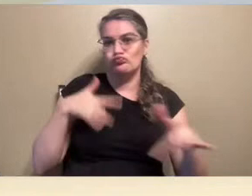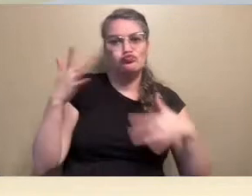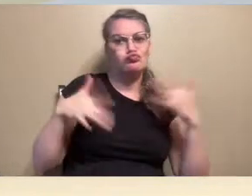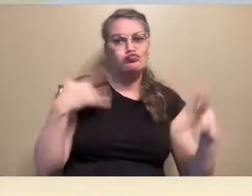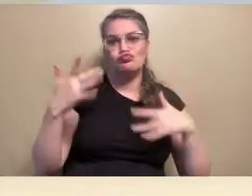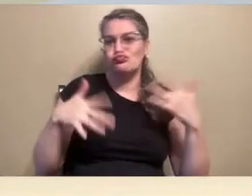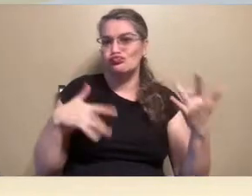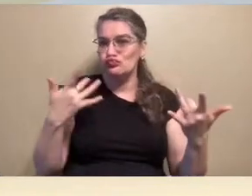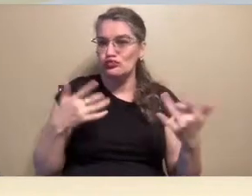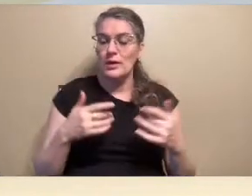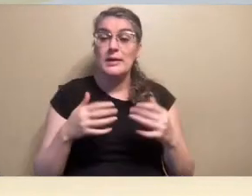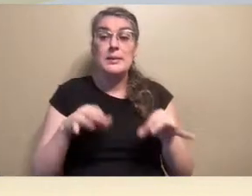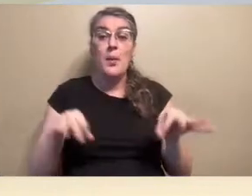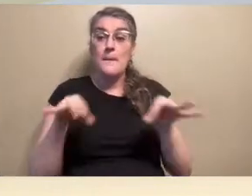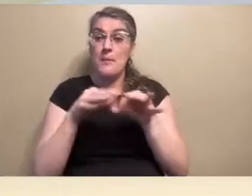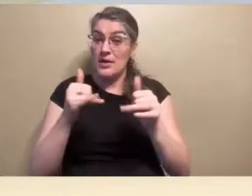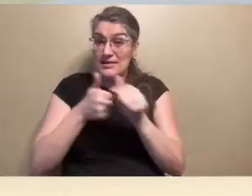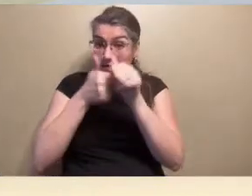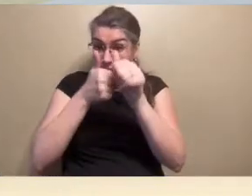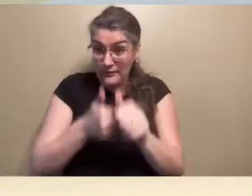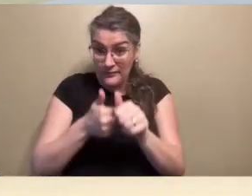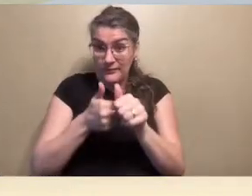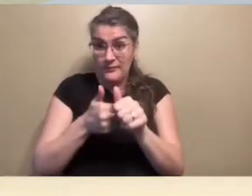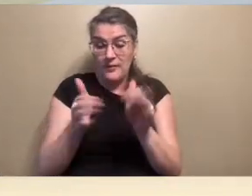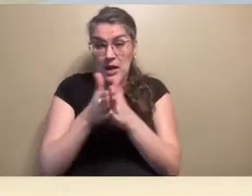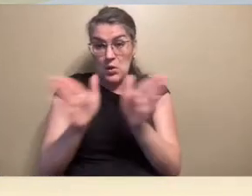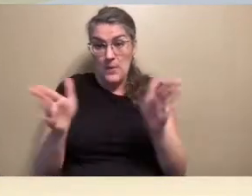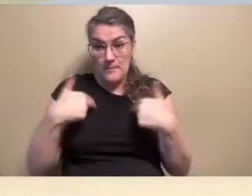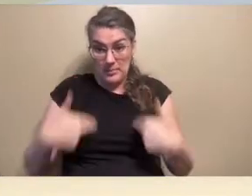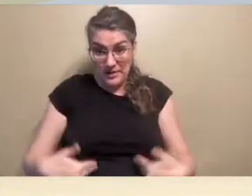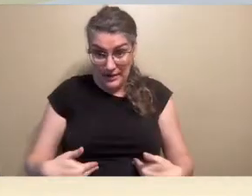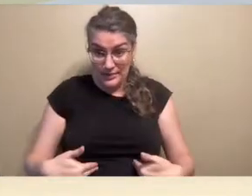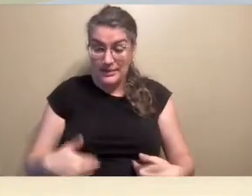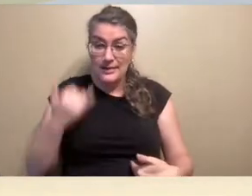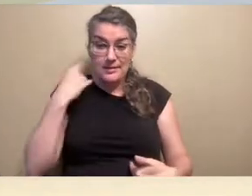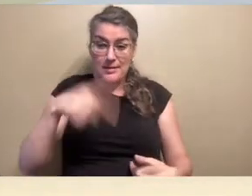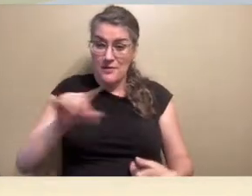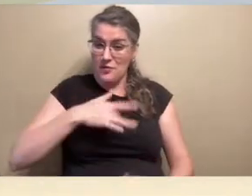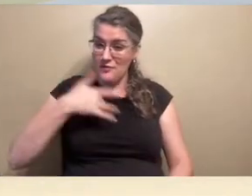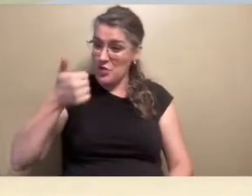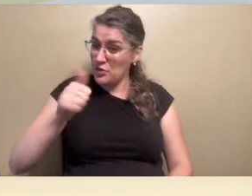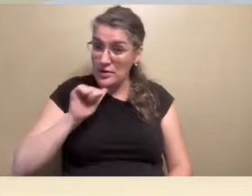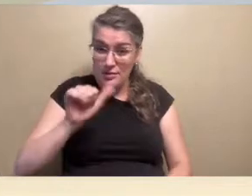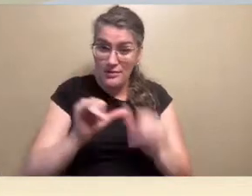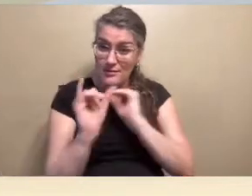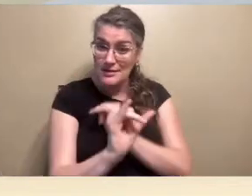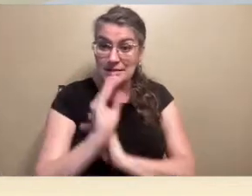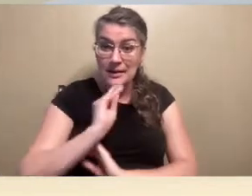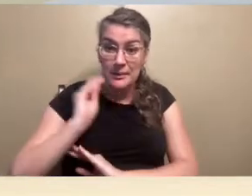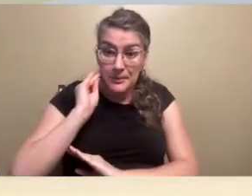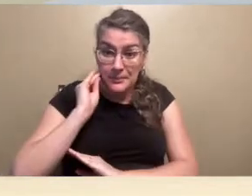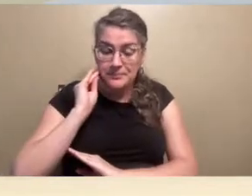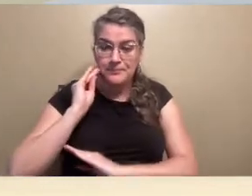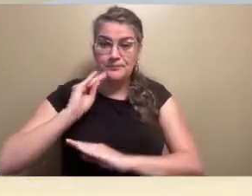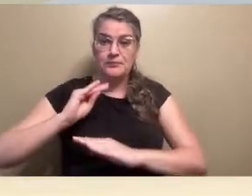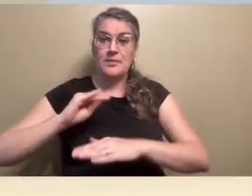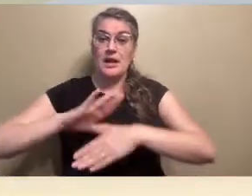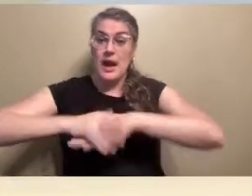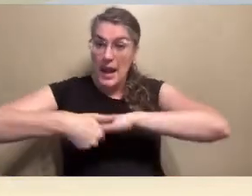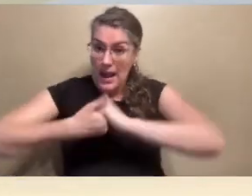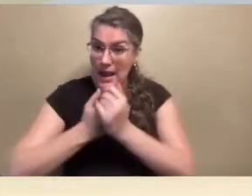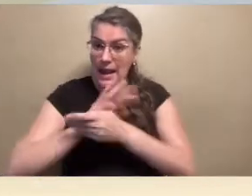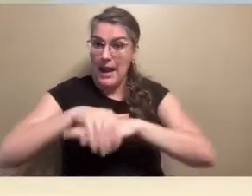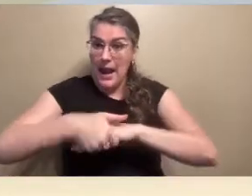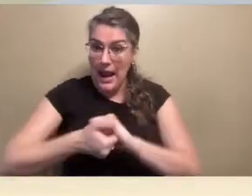sticking to the public health basics. Stay home when not feeling well. Wash our hands often. Maintain as much physical distance